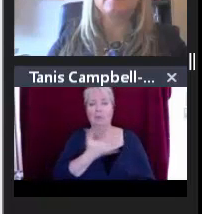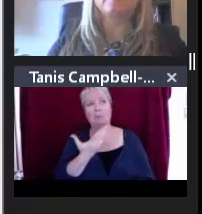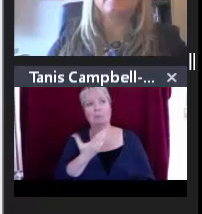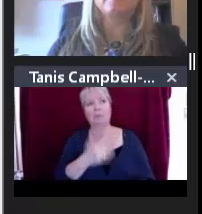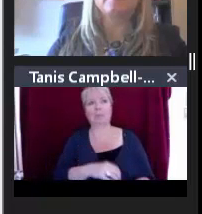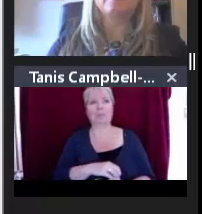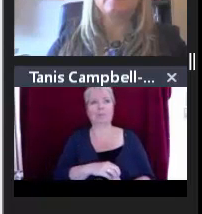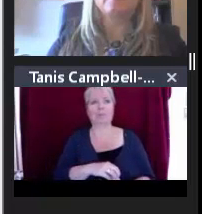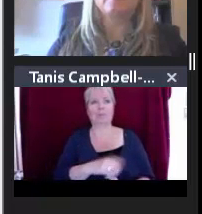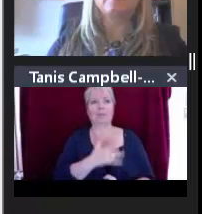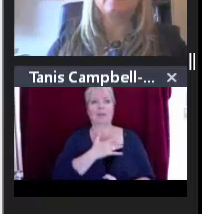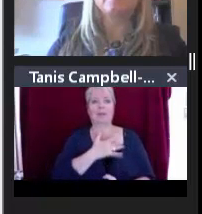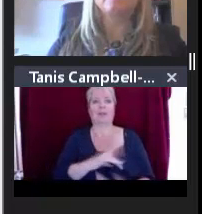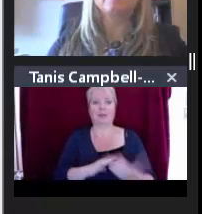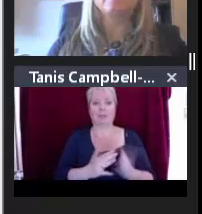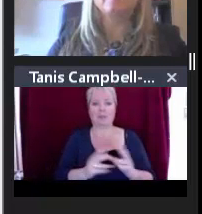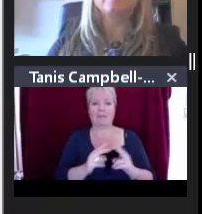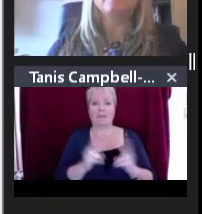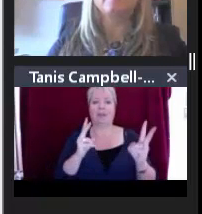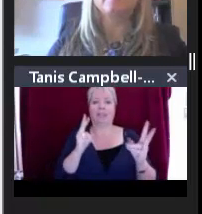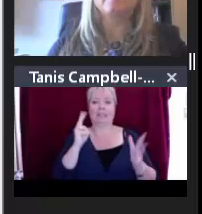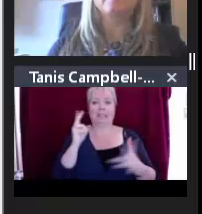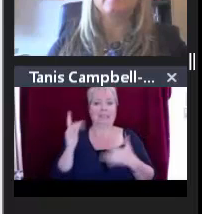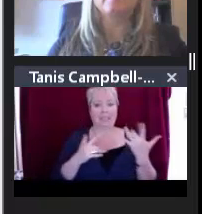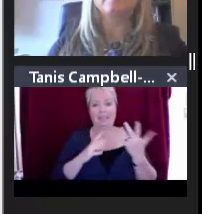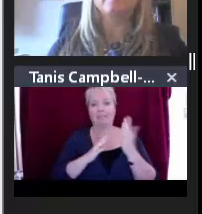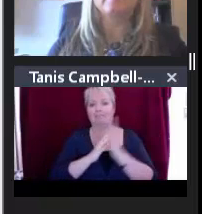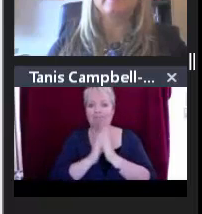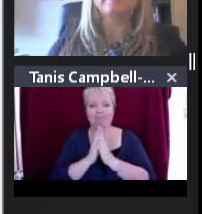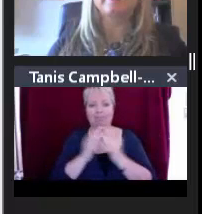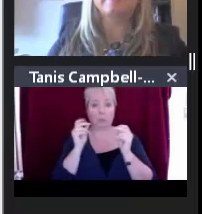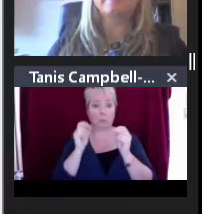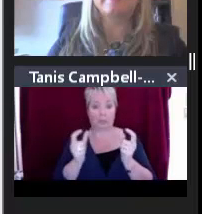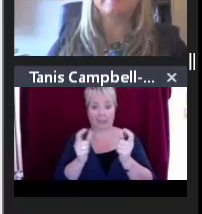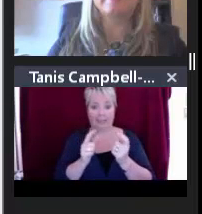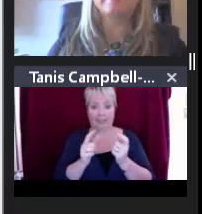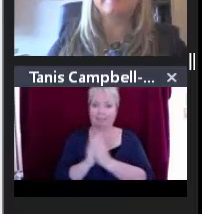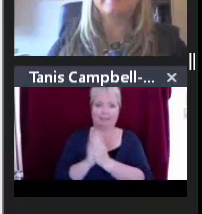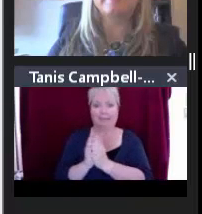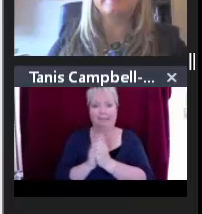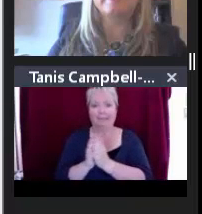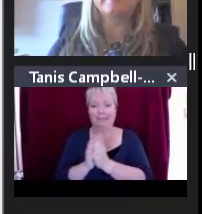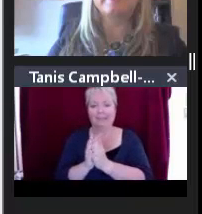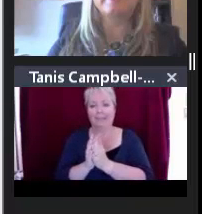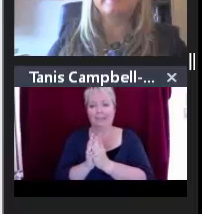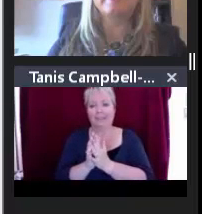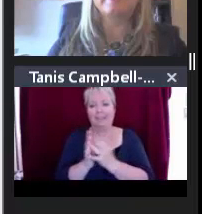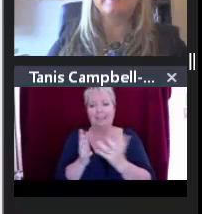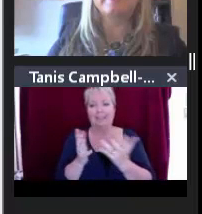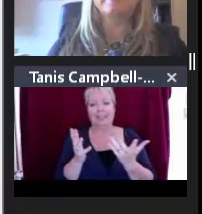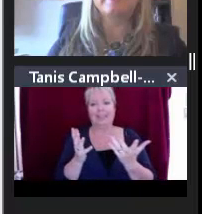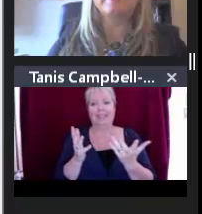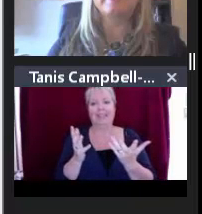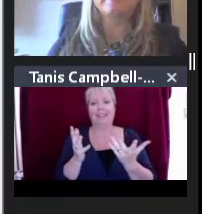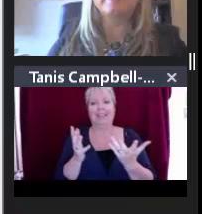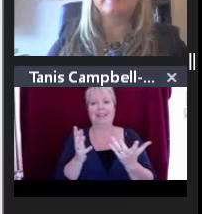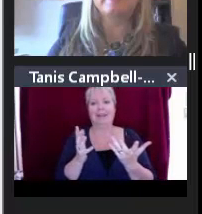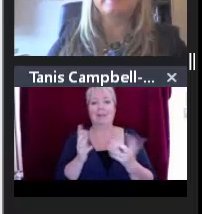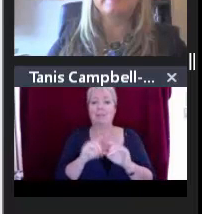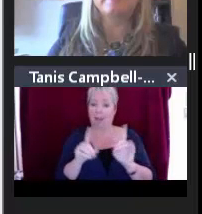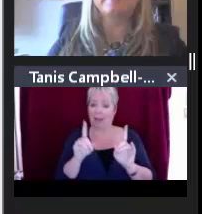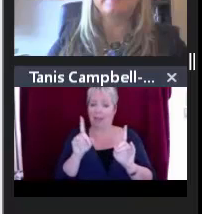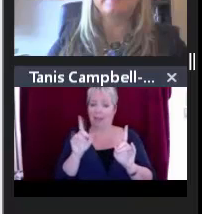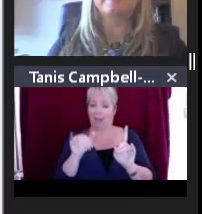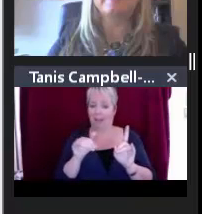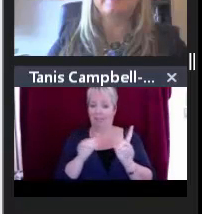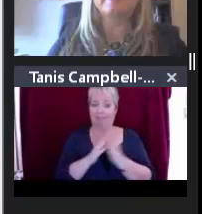get passionate about things quite quickly, and so this can be quite distracting